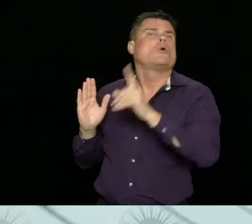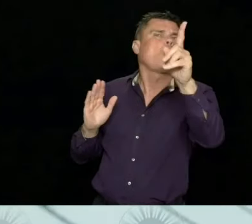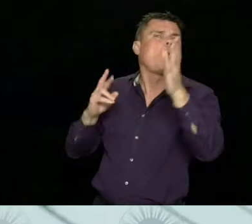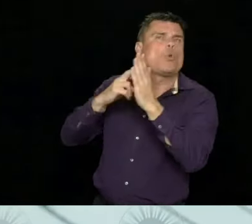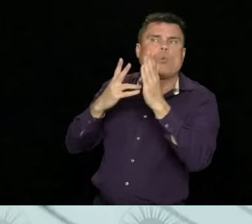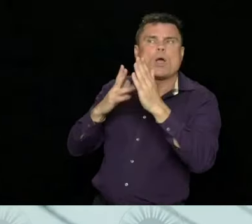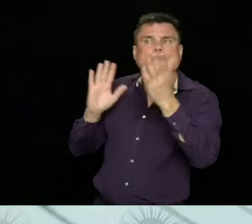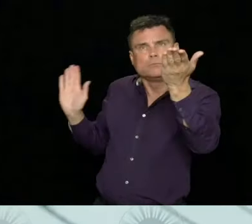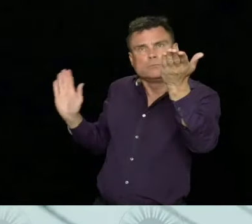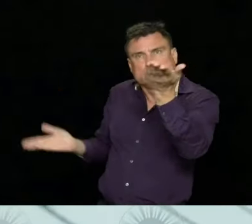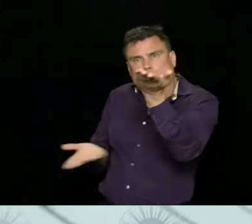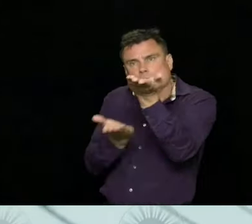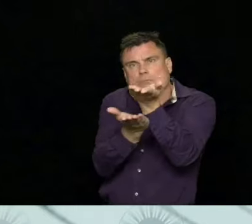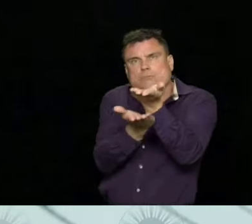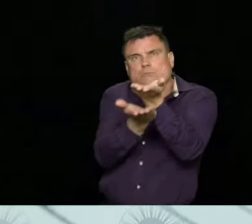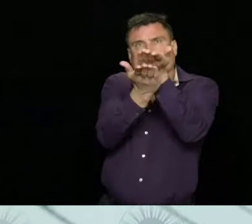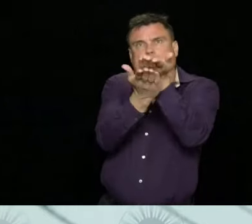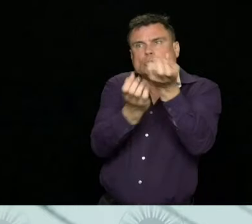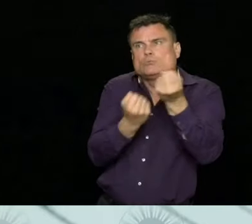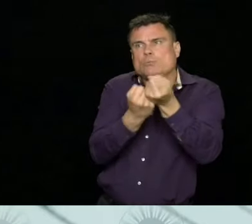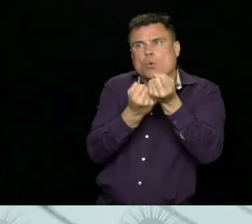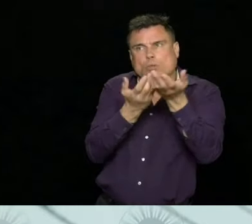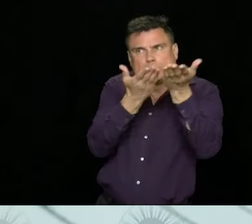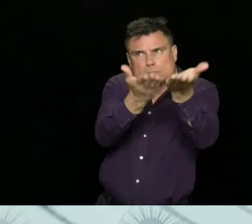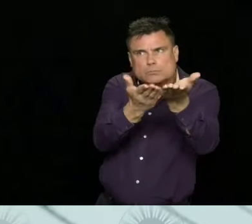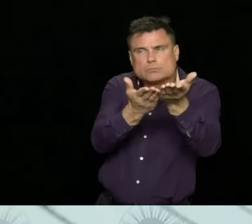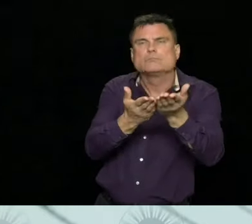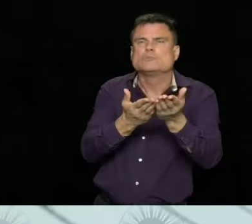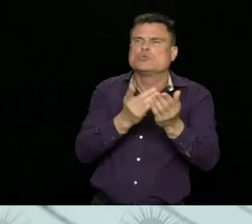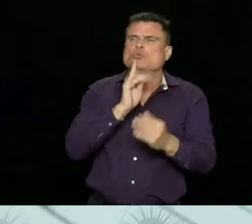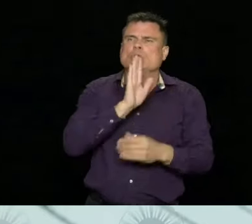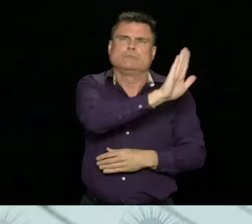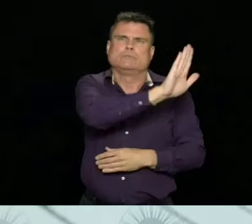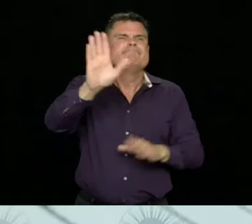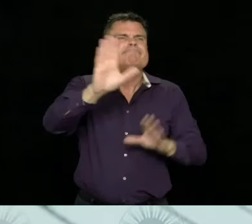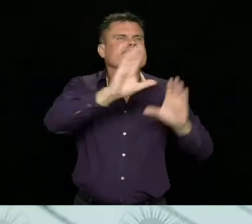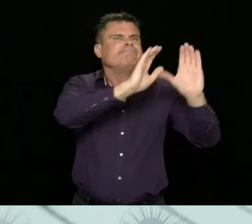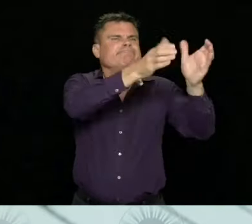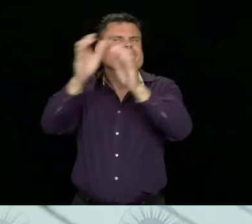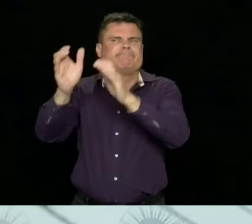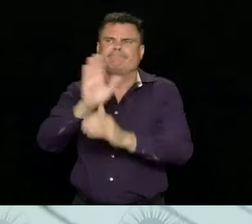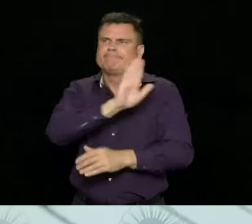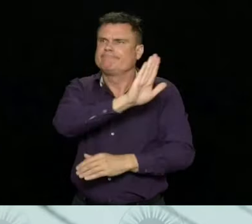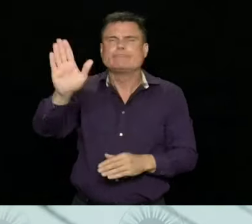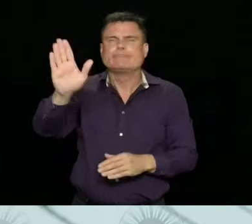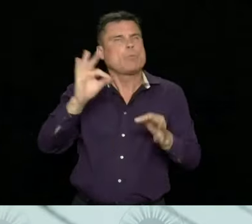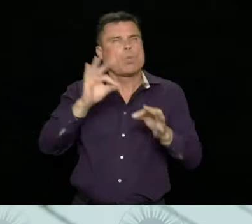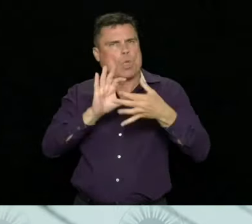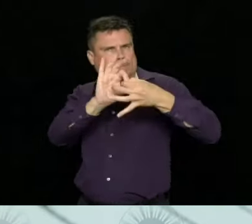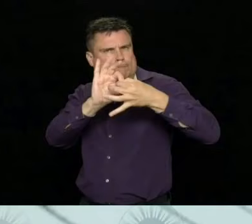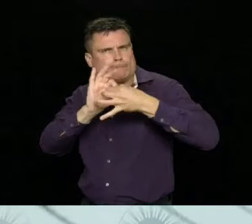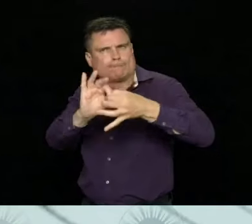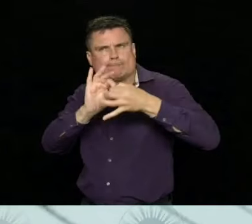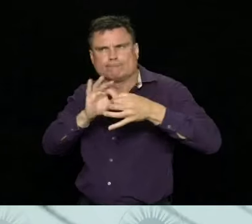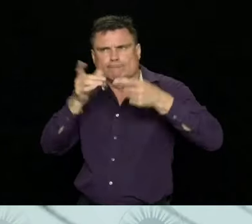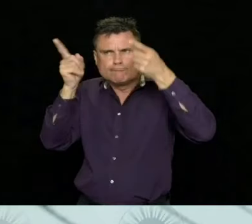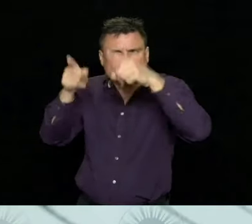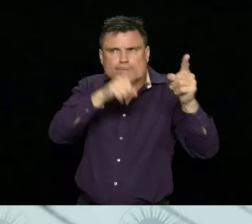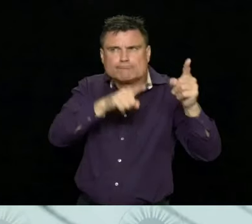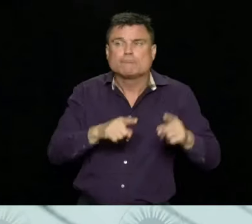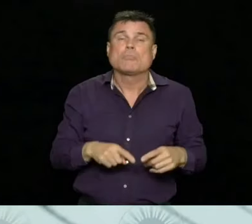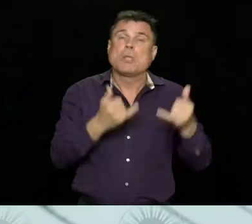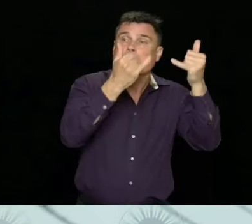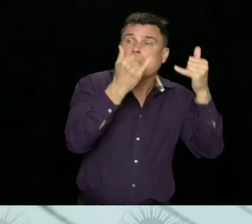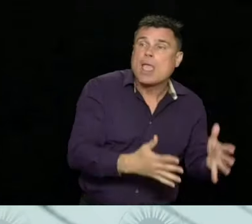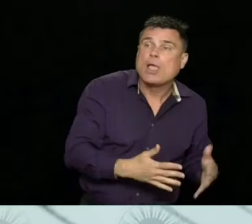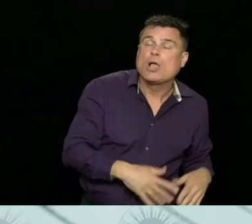put together. And we'll work with them to make sure that the players or the associations or the coaches, referees, all